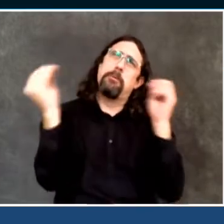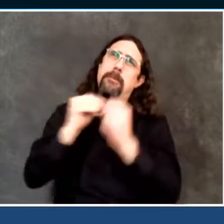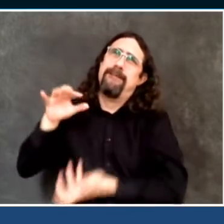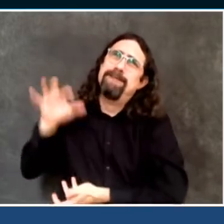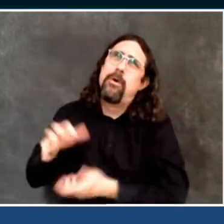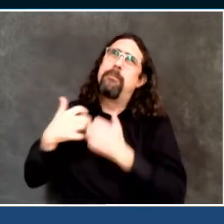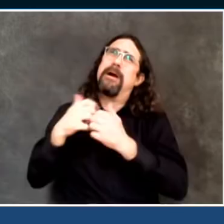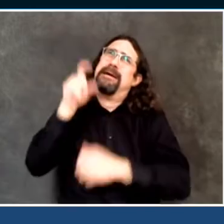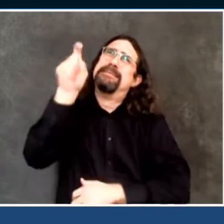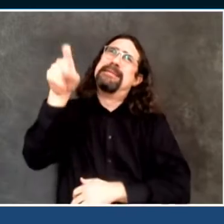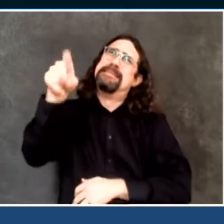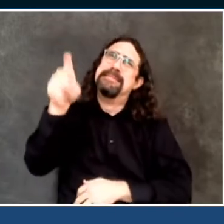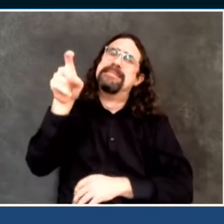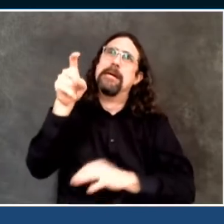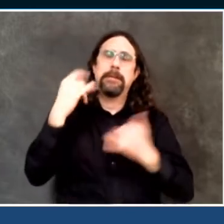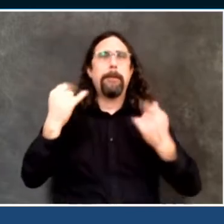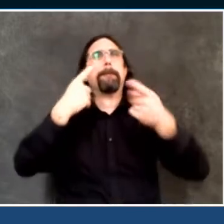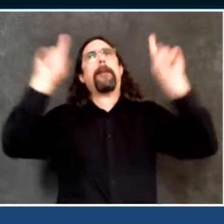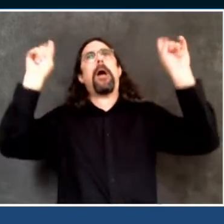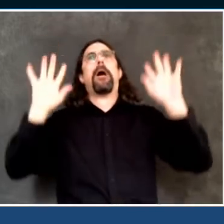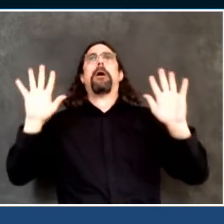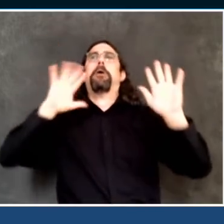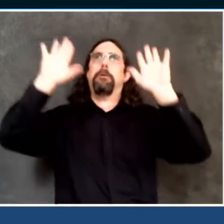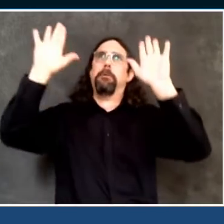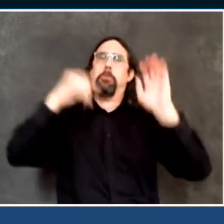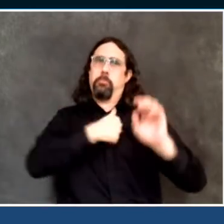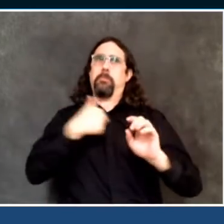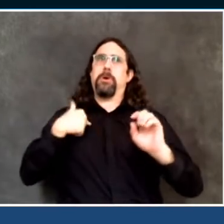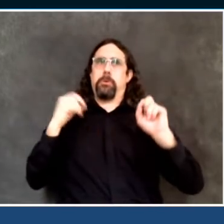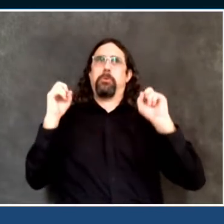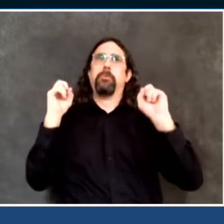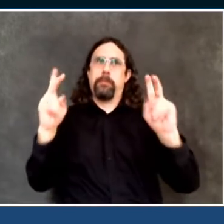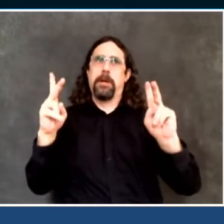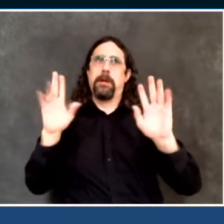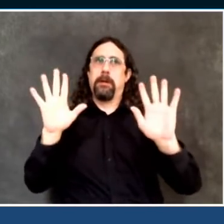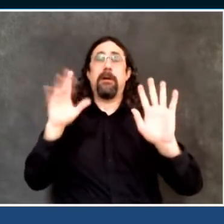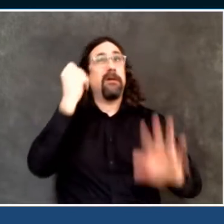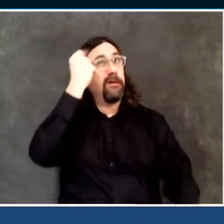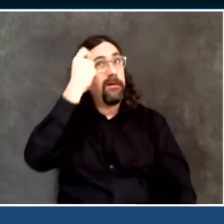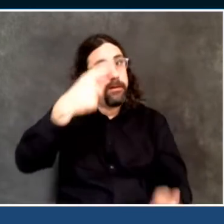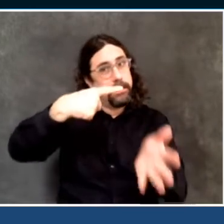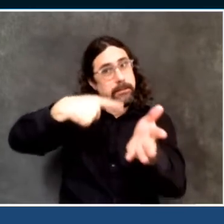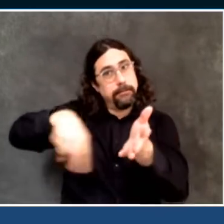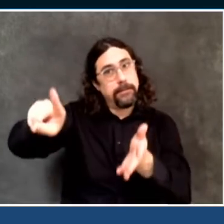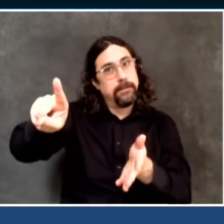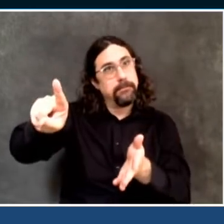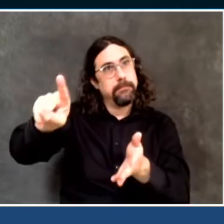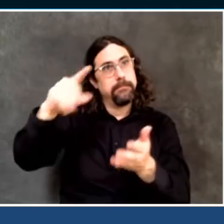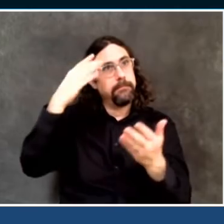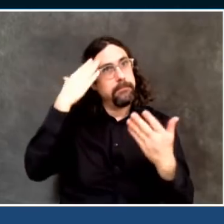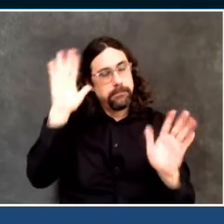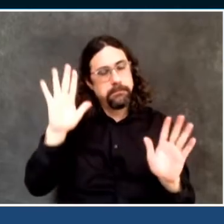say that. But the fact that we have confidence we can get through this week is definitely a good sign.